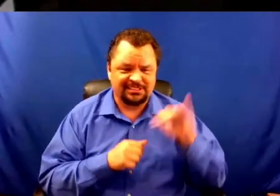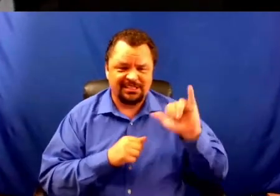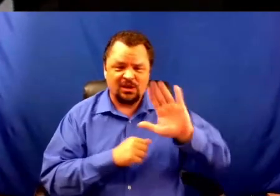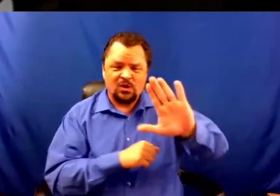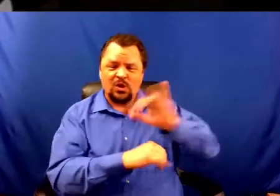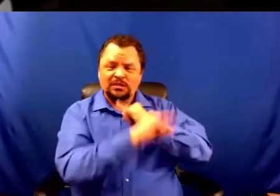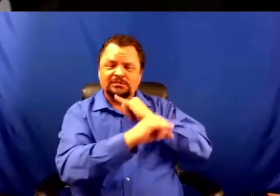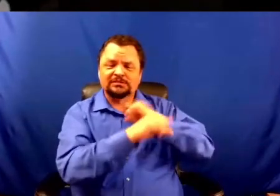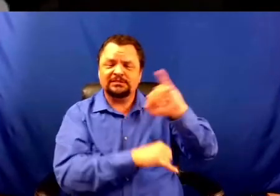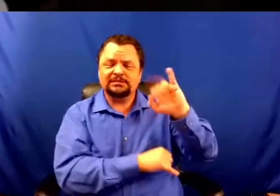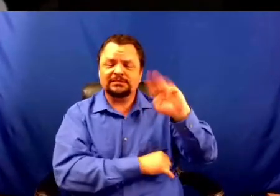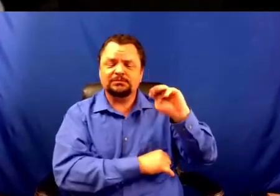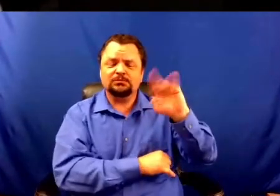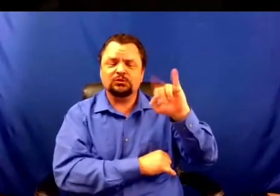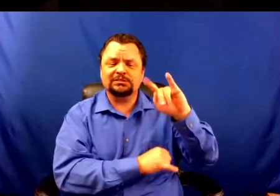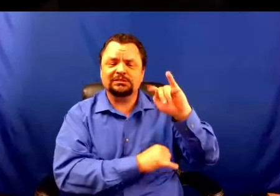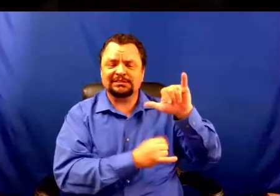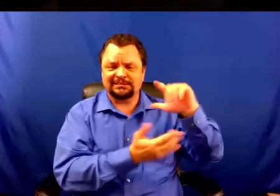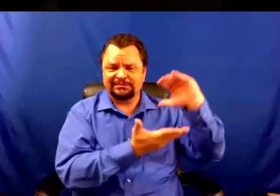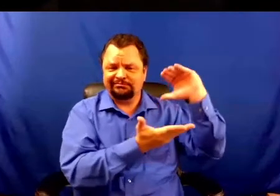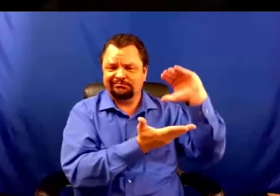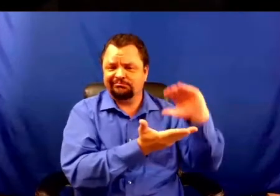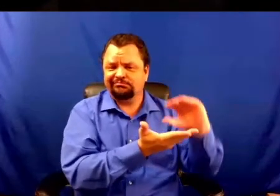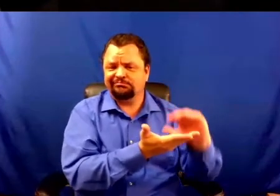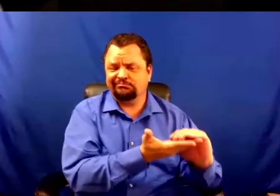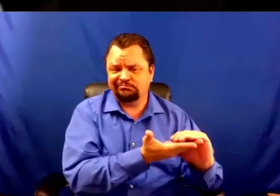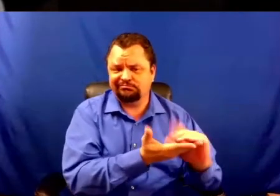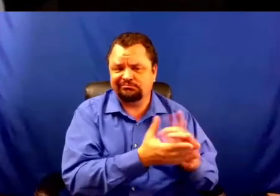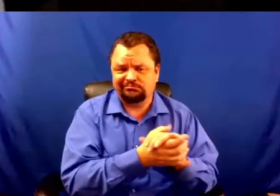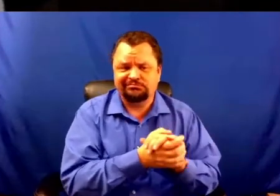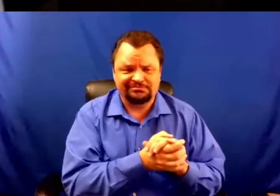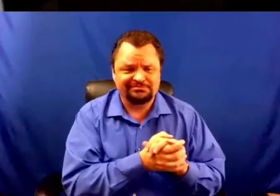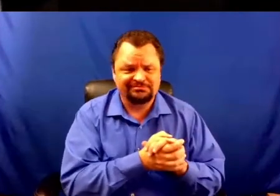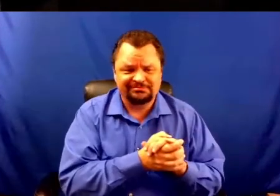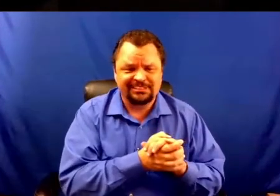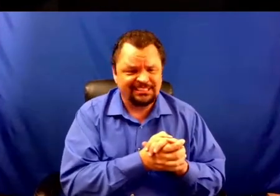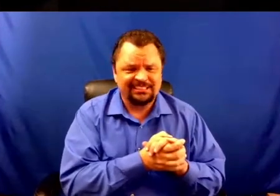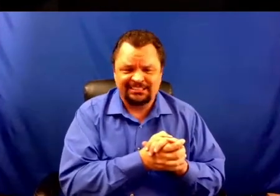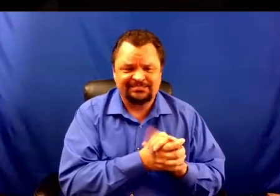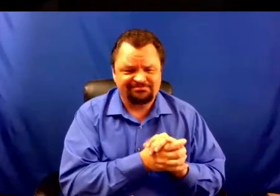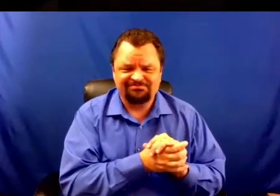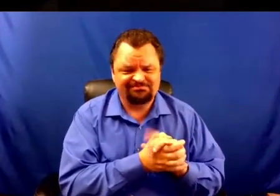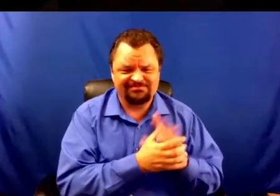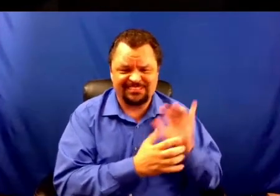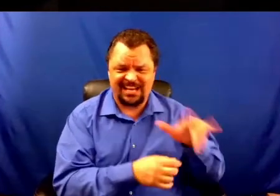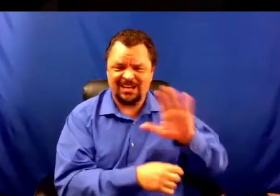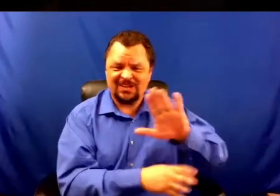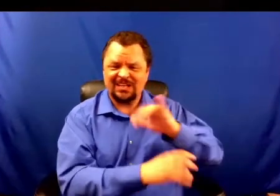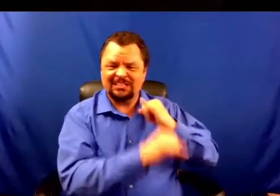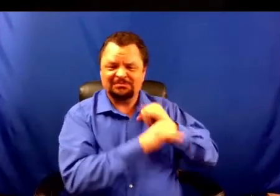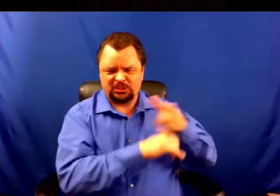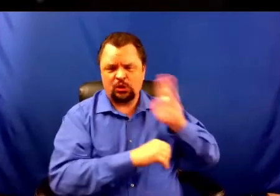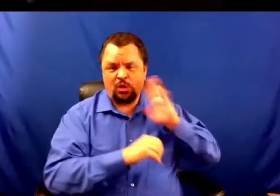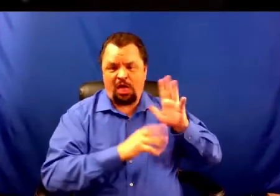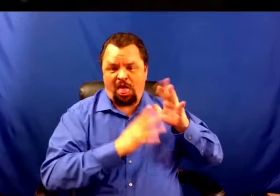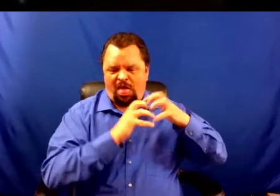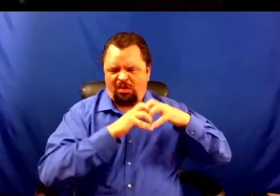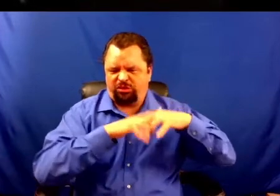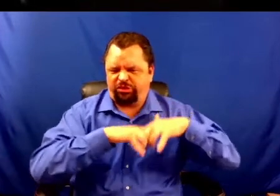involves cell death, organ dysfunction, and scarring. We do not see that with vaccine, and that is